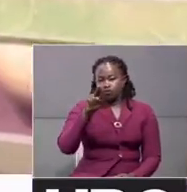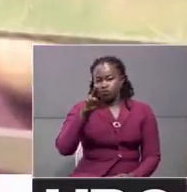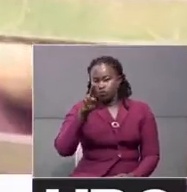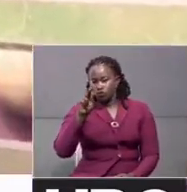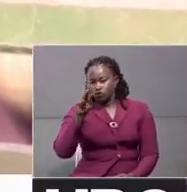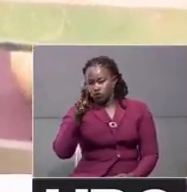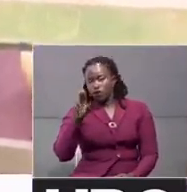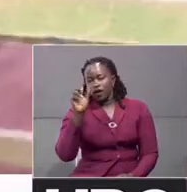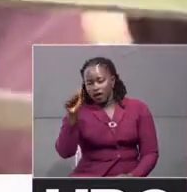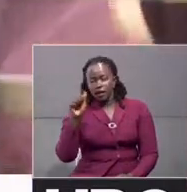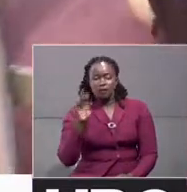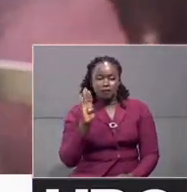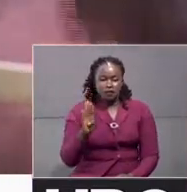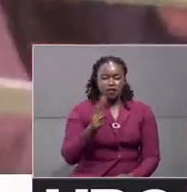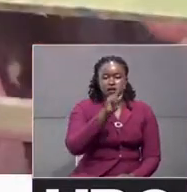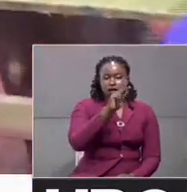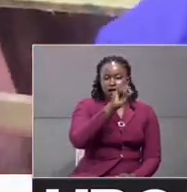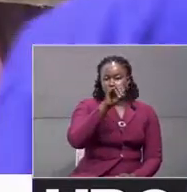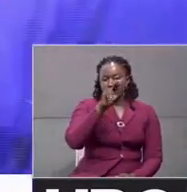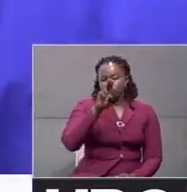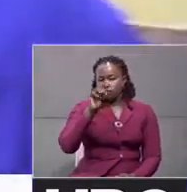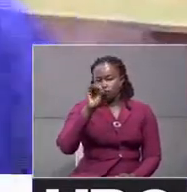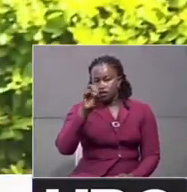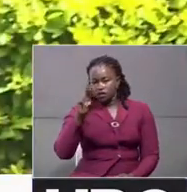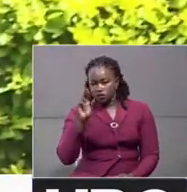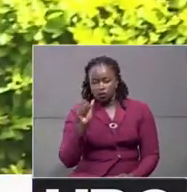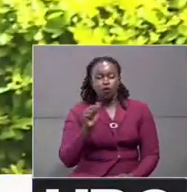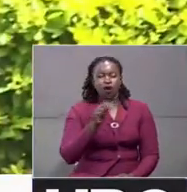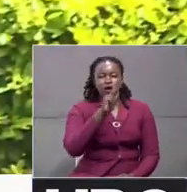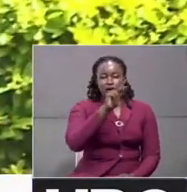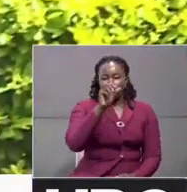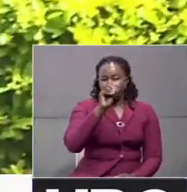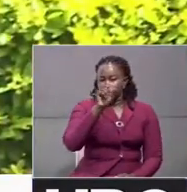B, Kajumido, Kasozi, and Chikuma